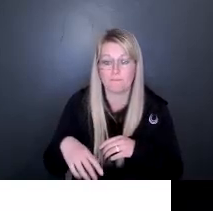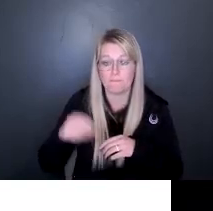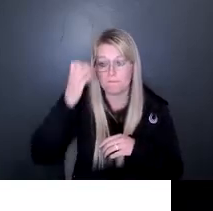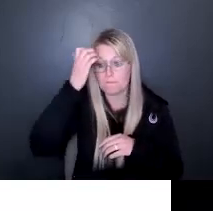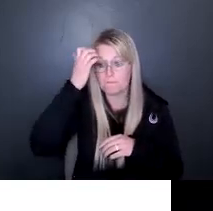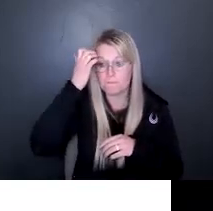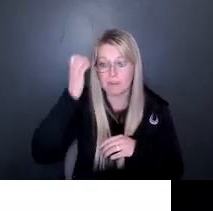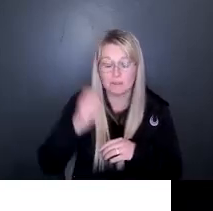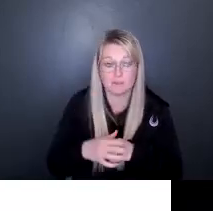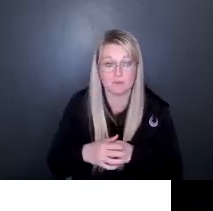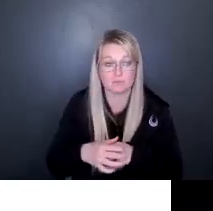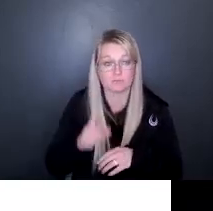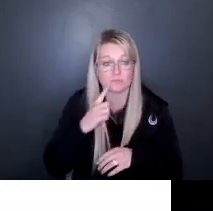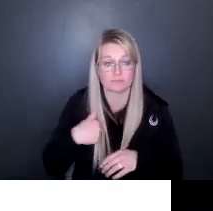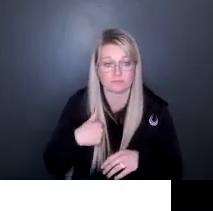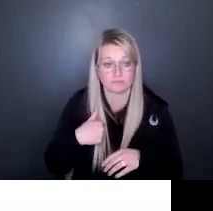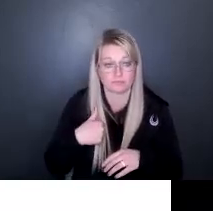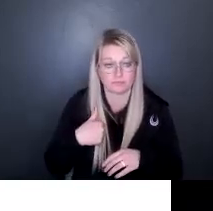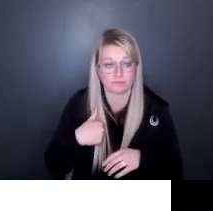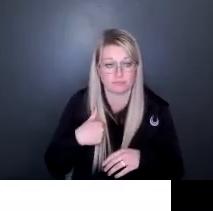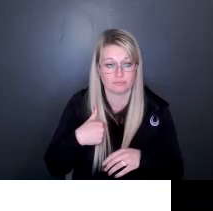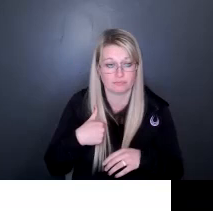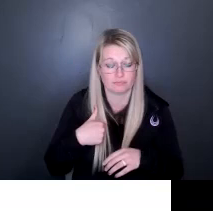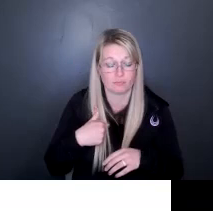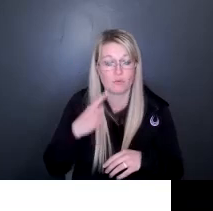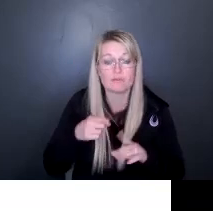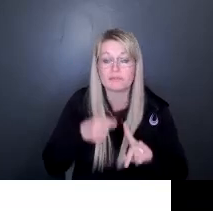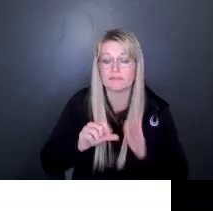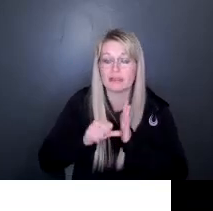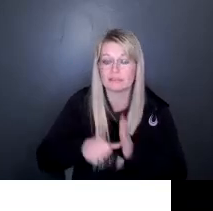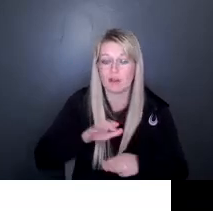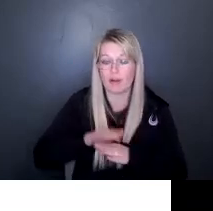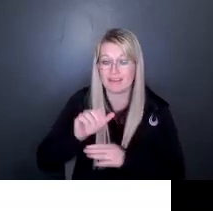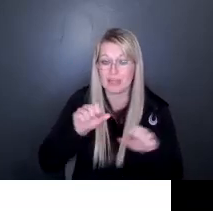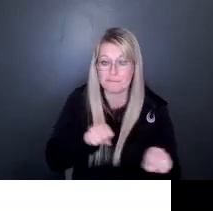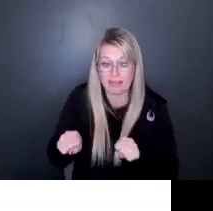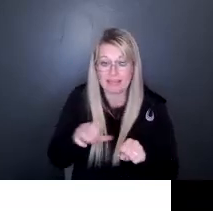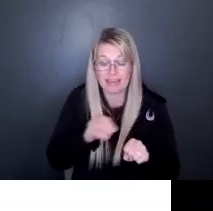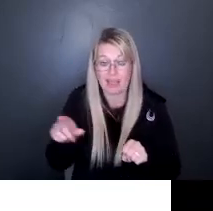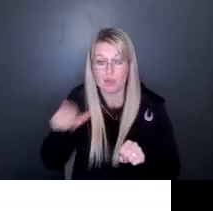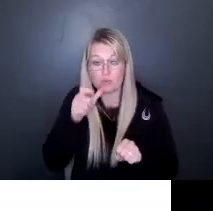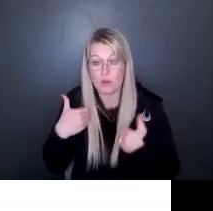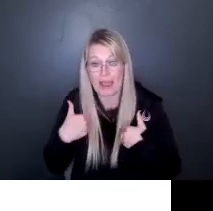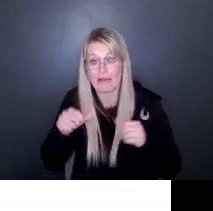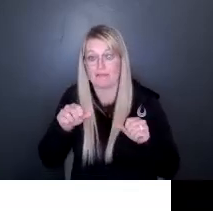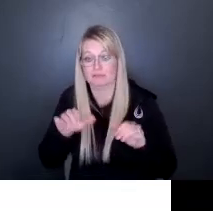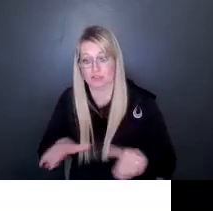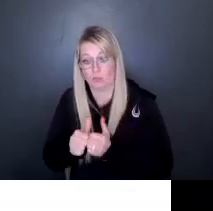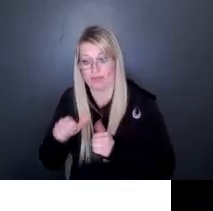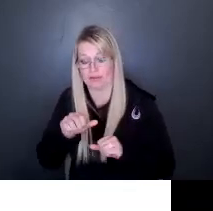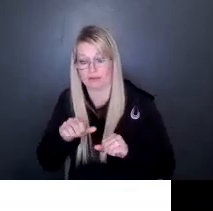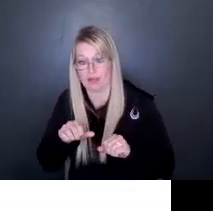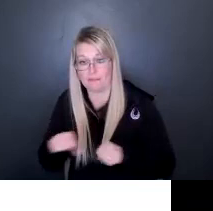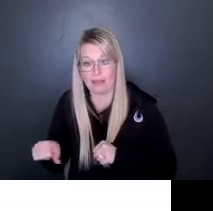inclusive education principles and taxonomy, with specific emphasis on disability and children living with disabilities. A report